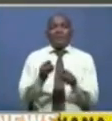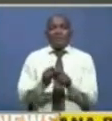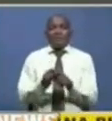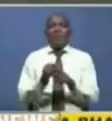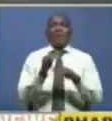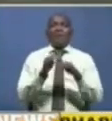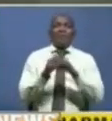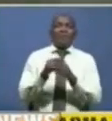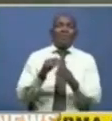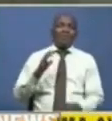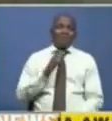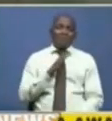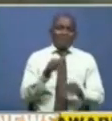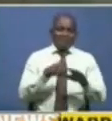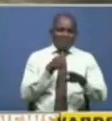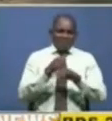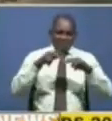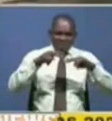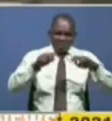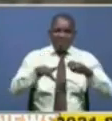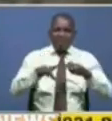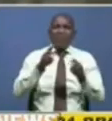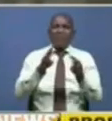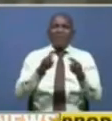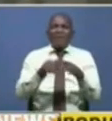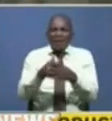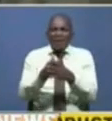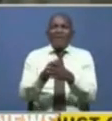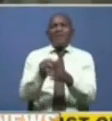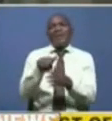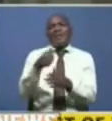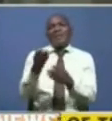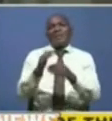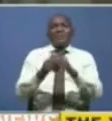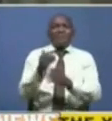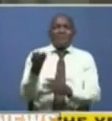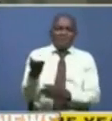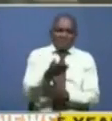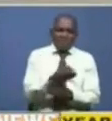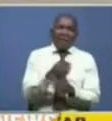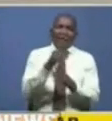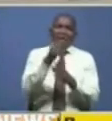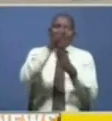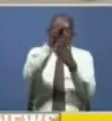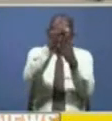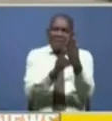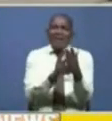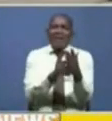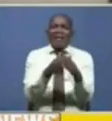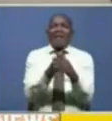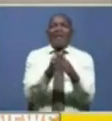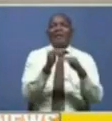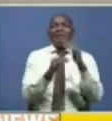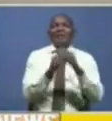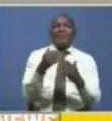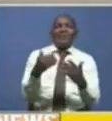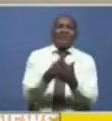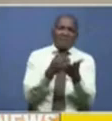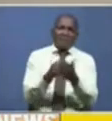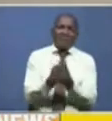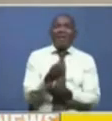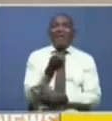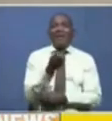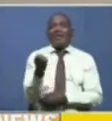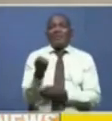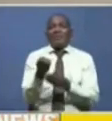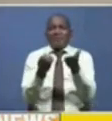building committee set up to re-strategize, among others, designed the model for the building. The equipment